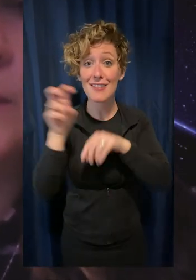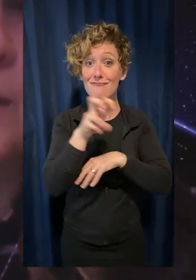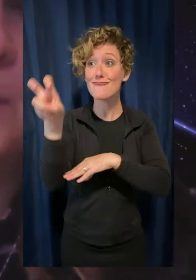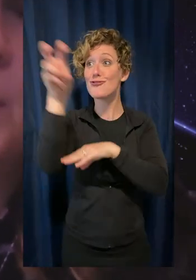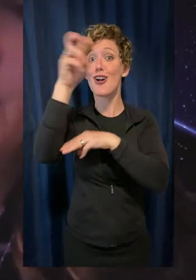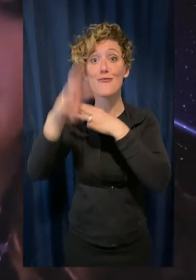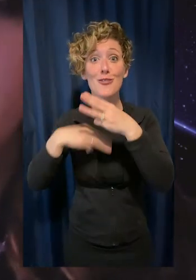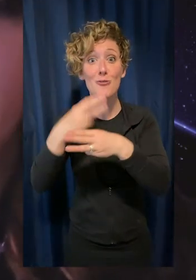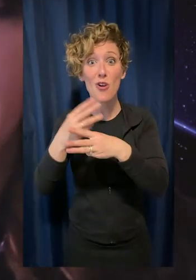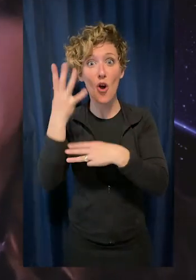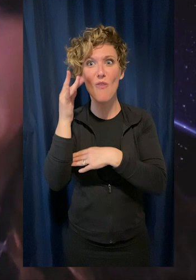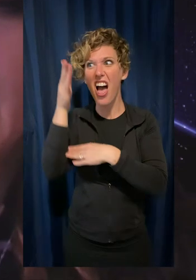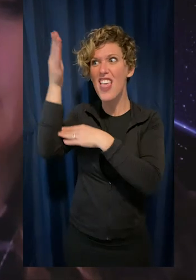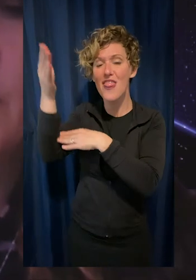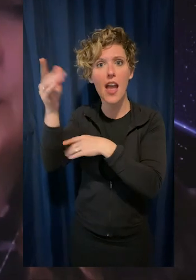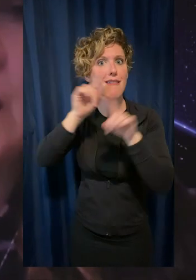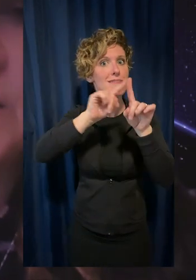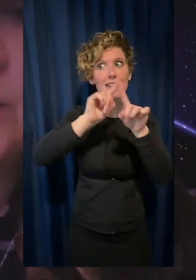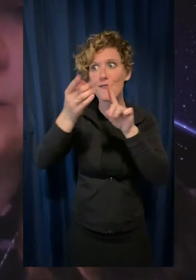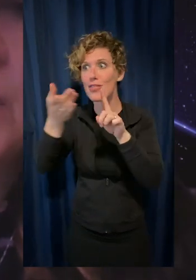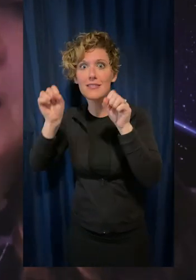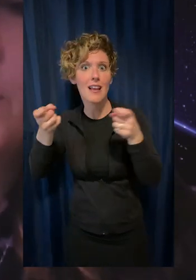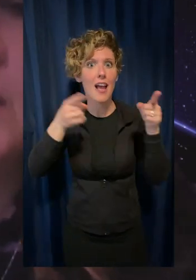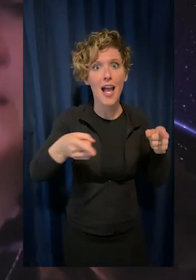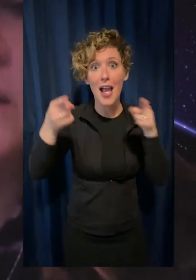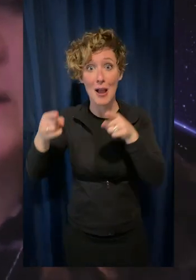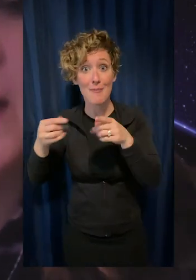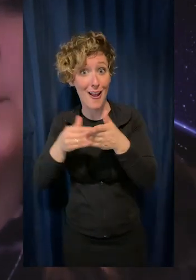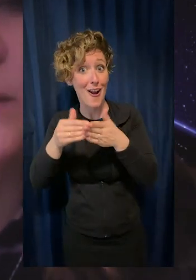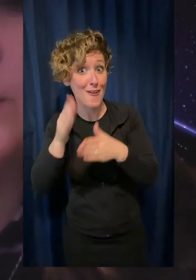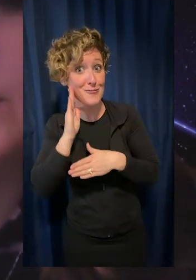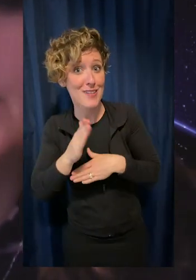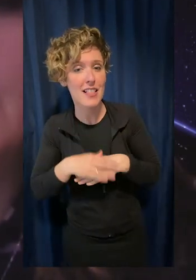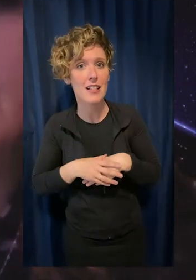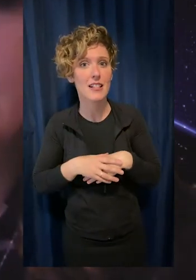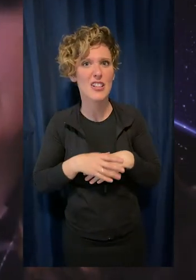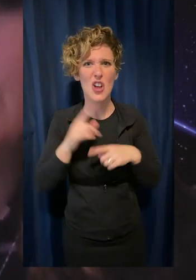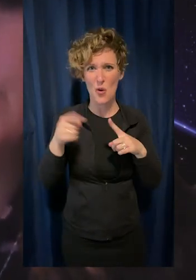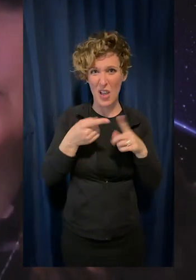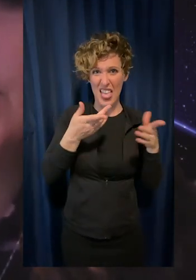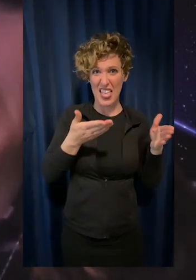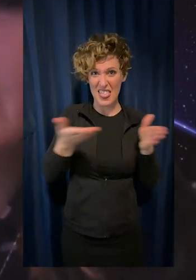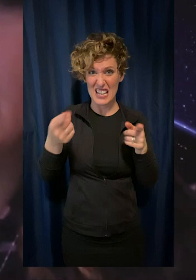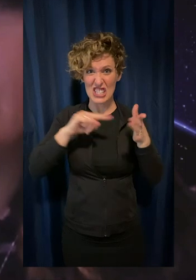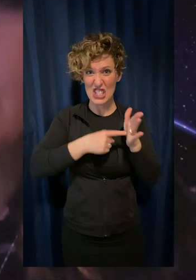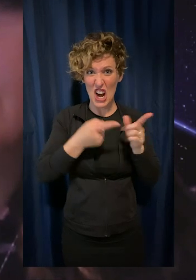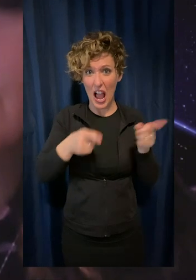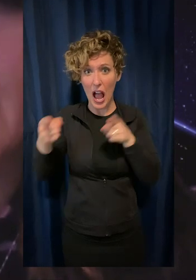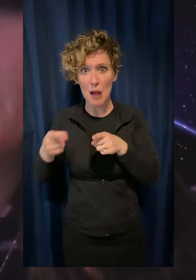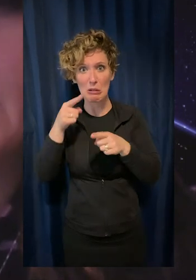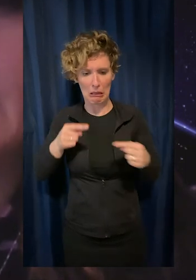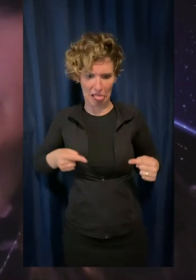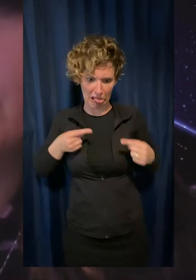frequently do, and people as brainy and footsy as you. And when things start to happen, don't worry, don't stew, just go right along.